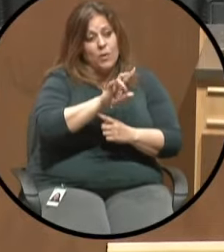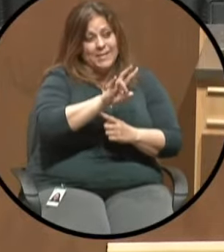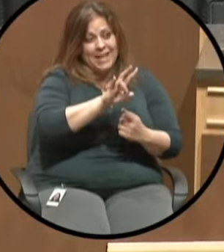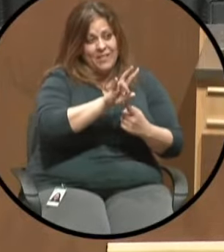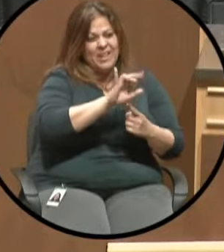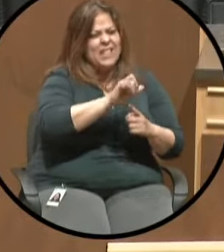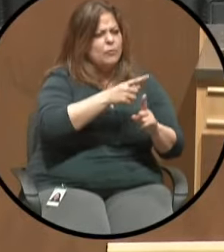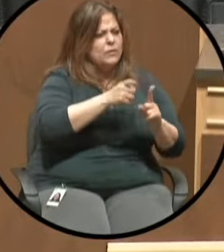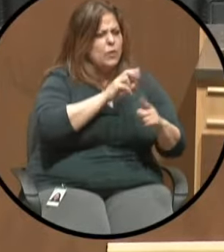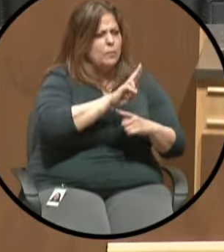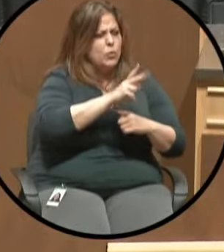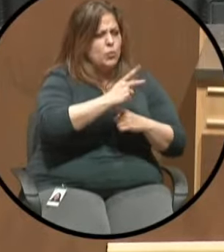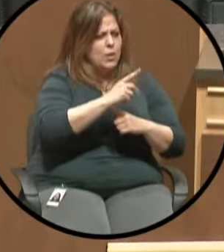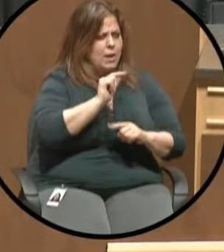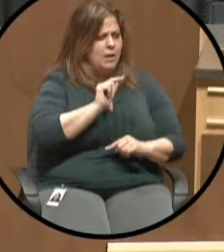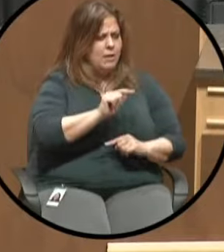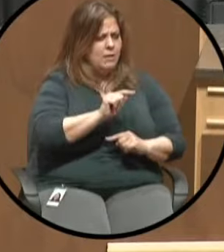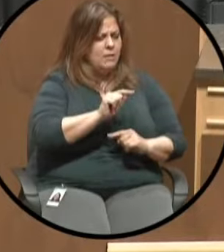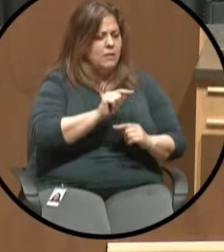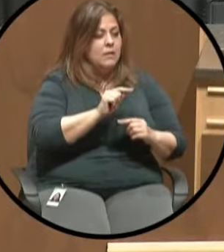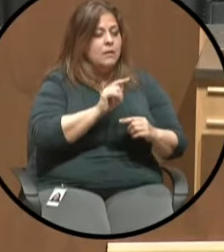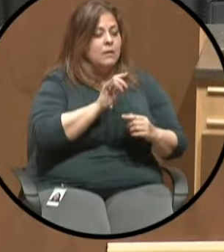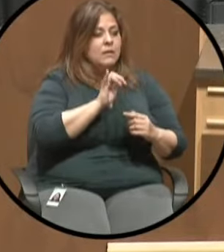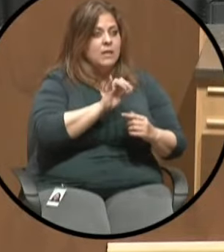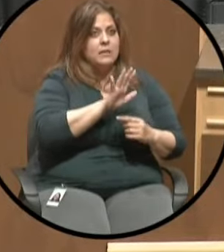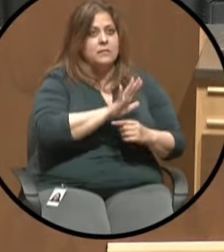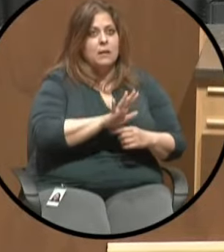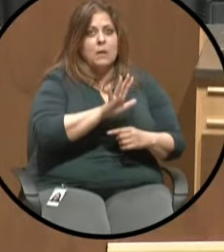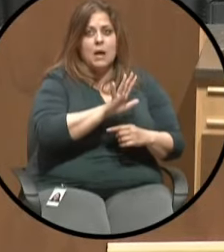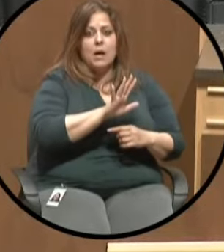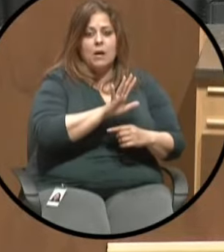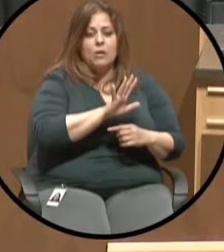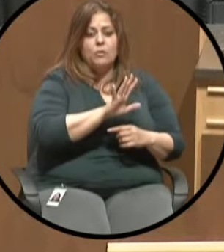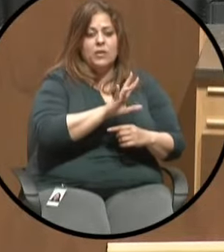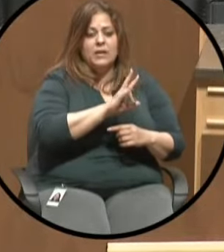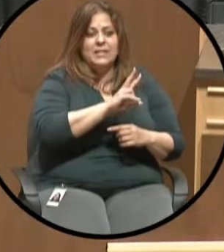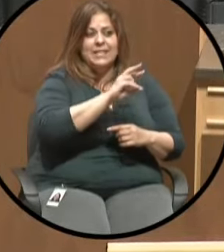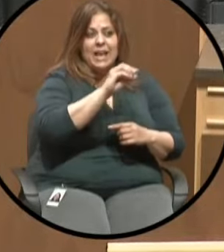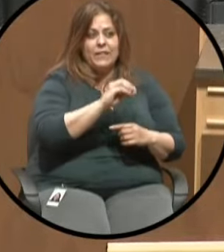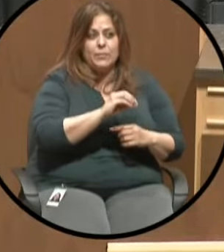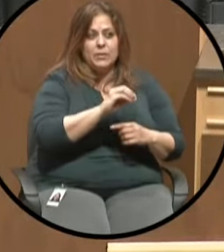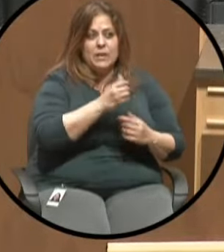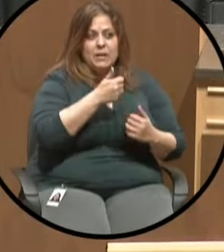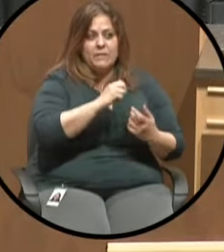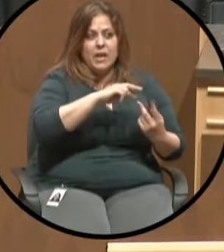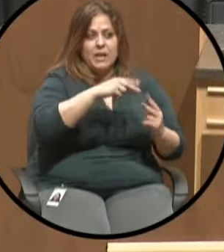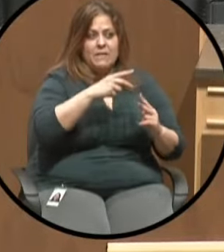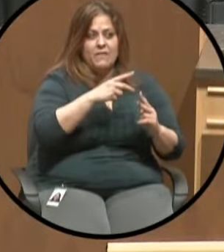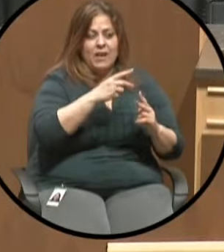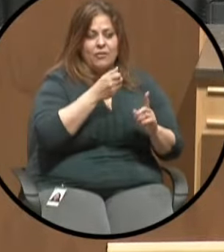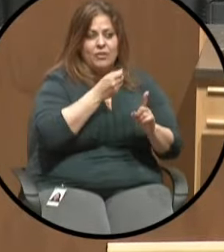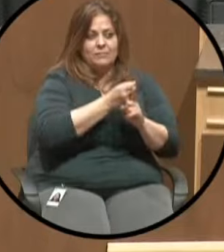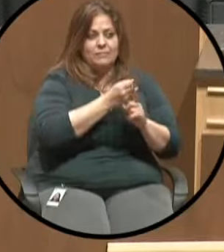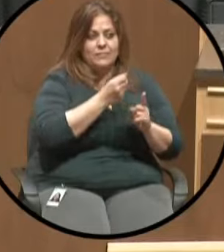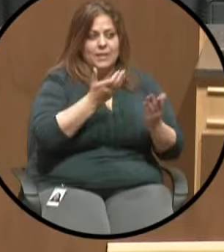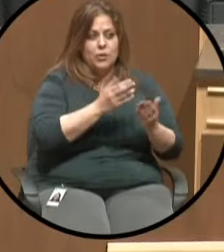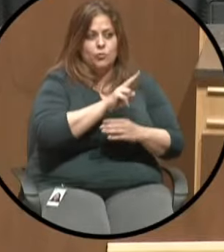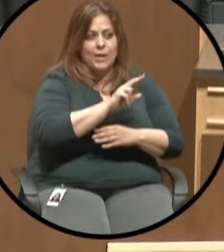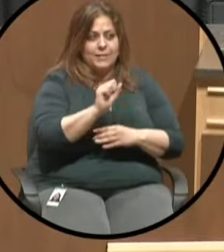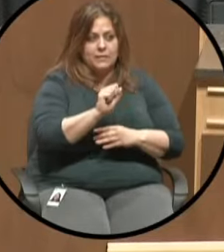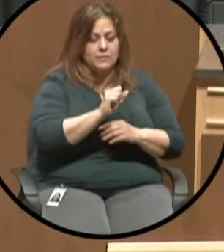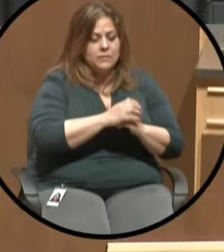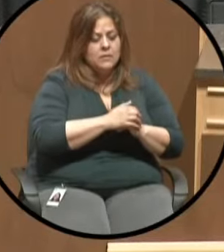the UK right now is about comprising about 70% of US cases. We do know that